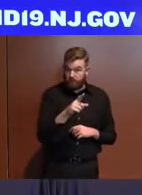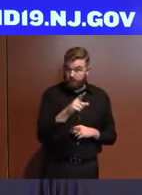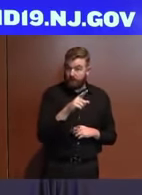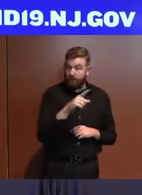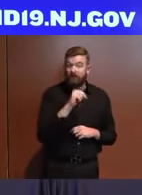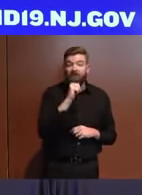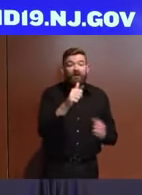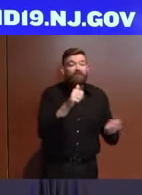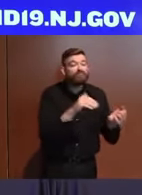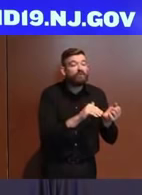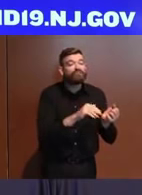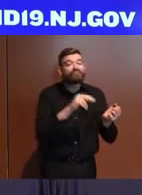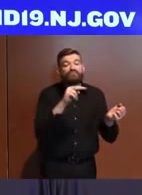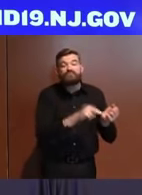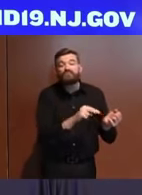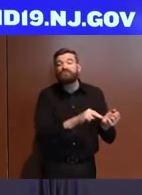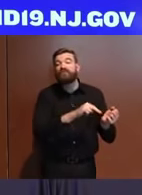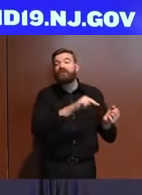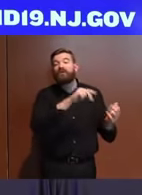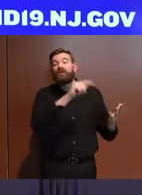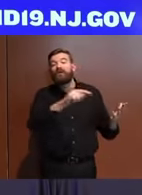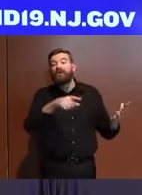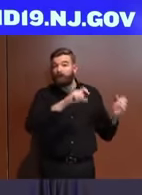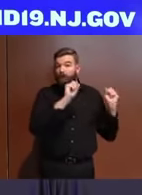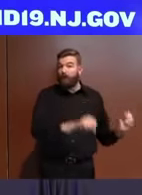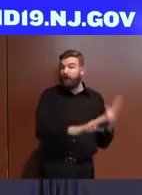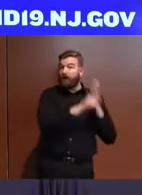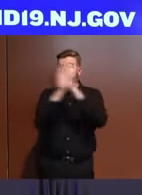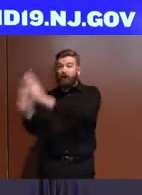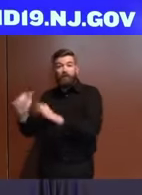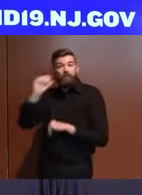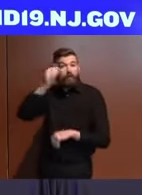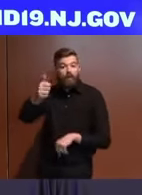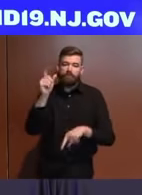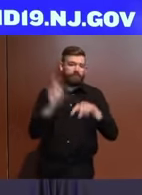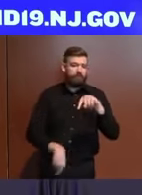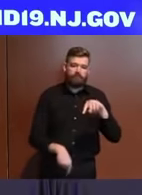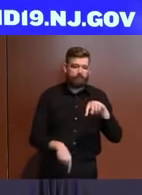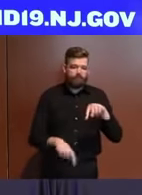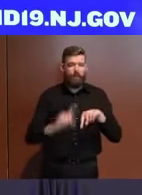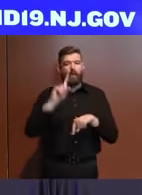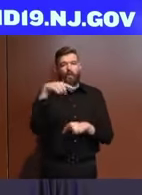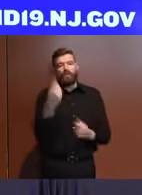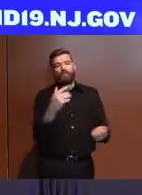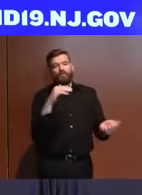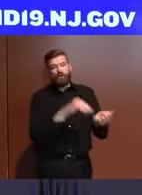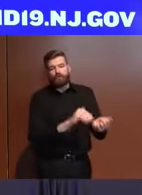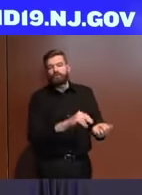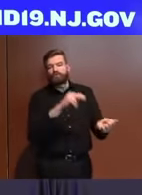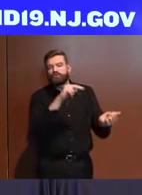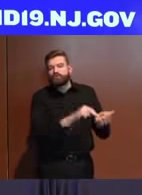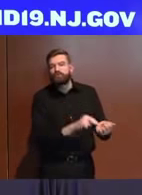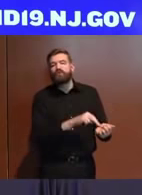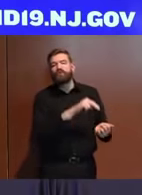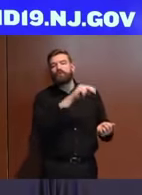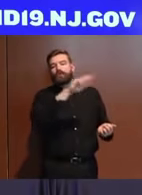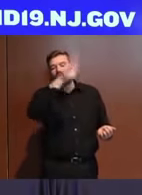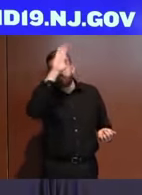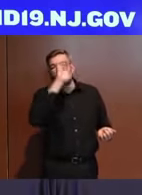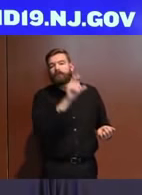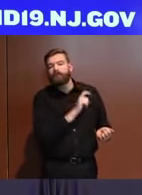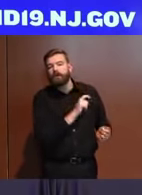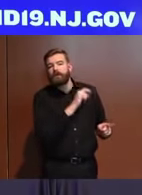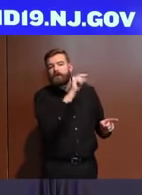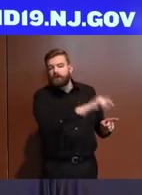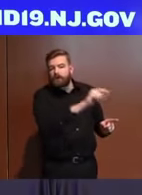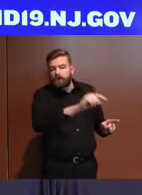next week, these sites will reopen for the general public and begin operating on a staggered schedule. So